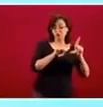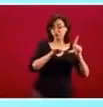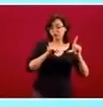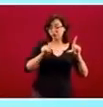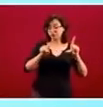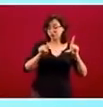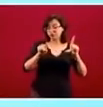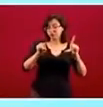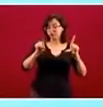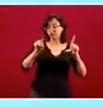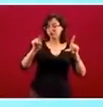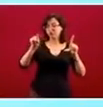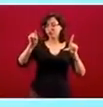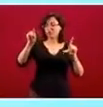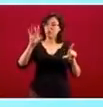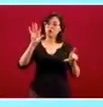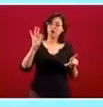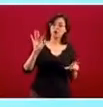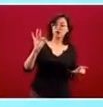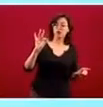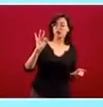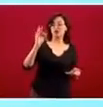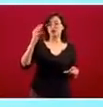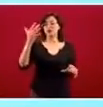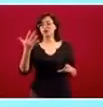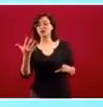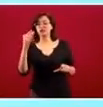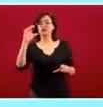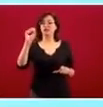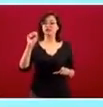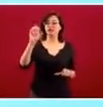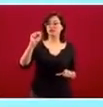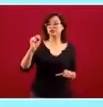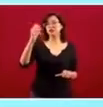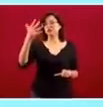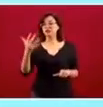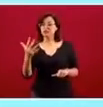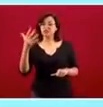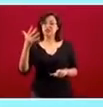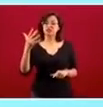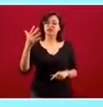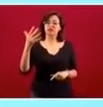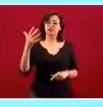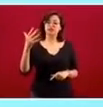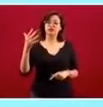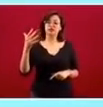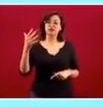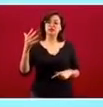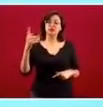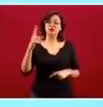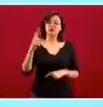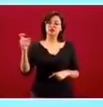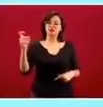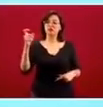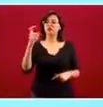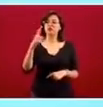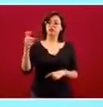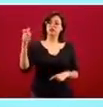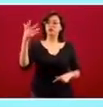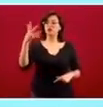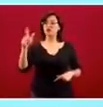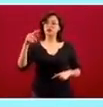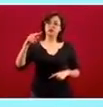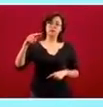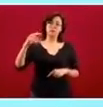20, 20, 40, 45, 60, 65, 100,